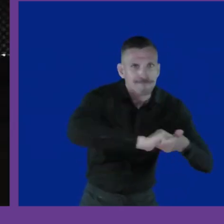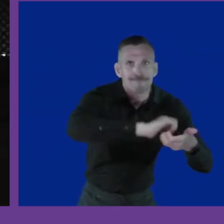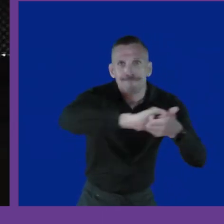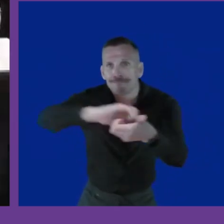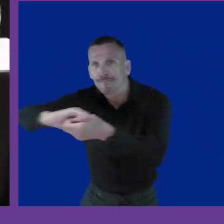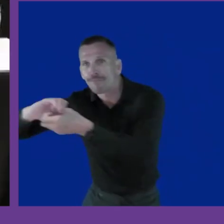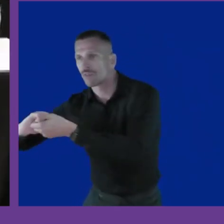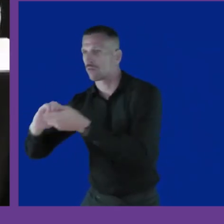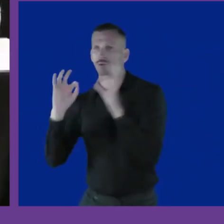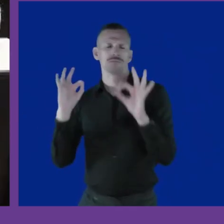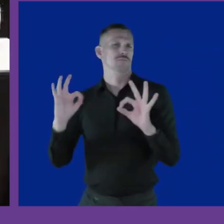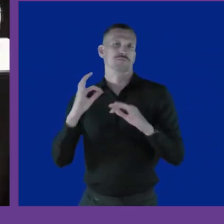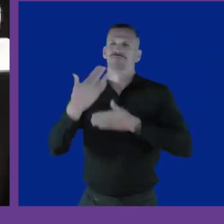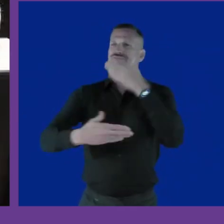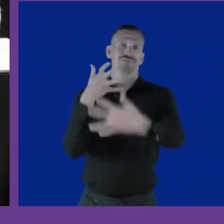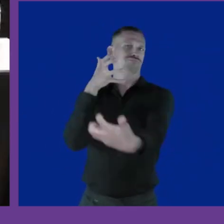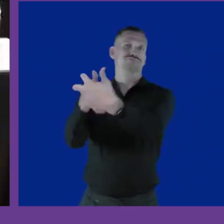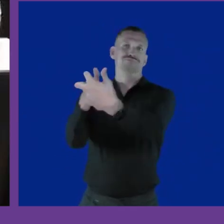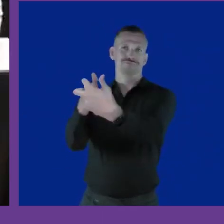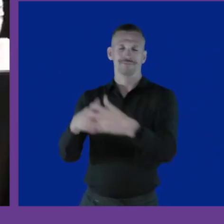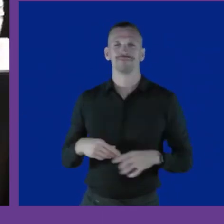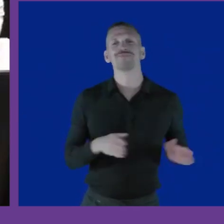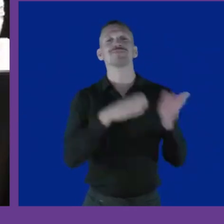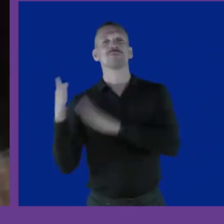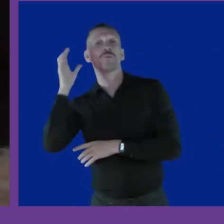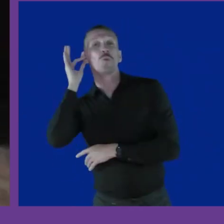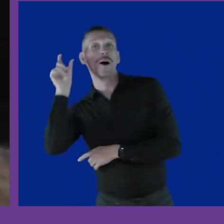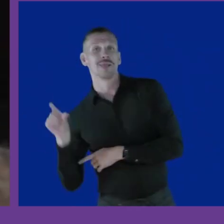solution. And then maybe to bring in again Access Lab,